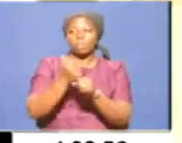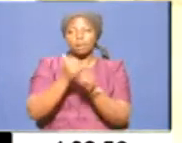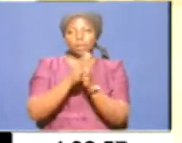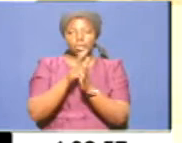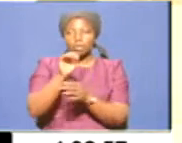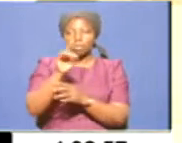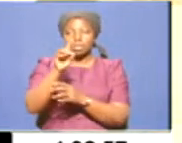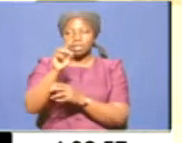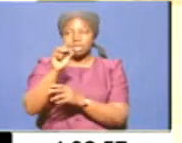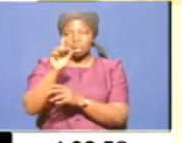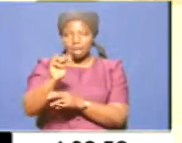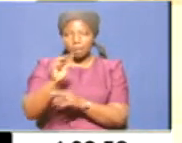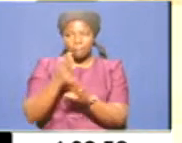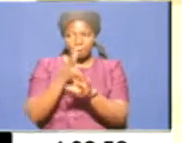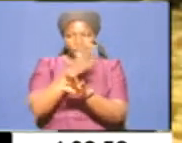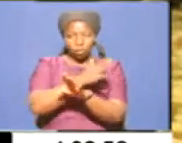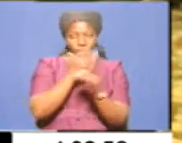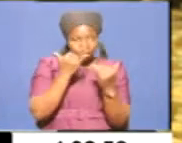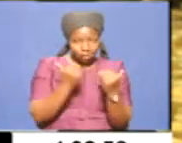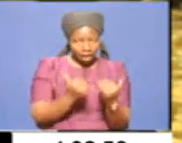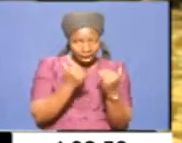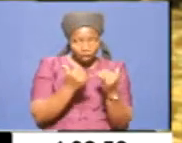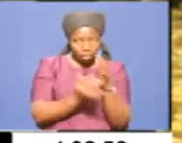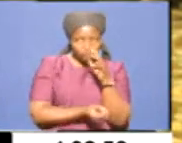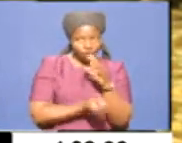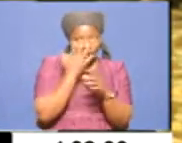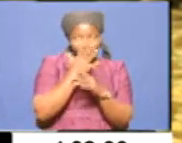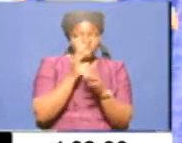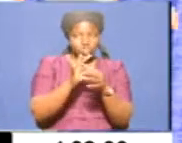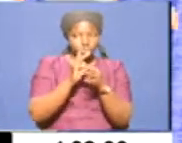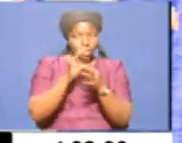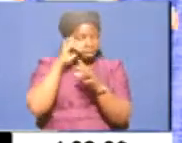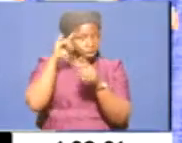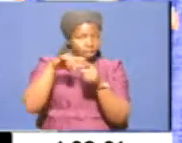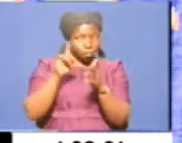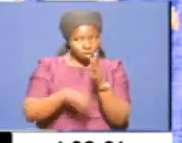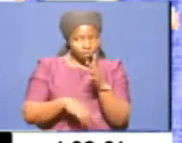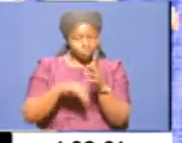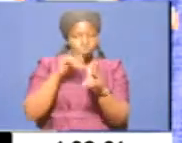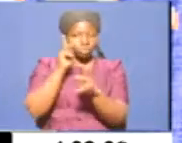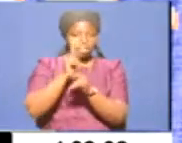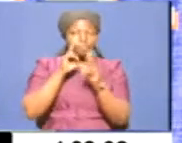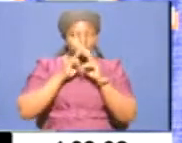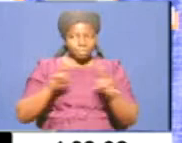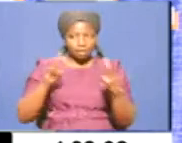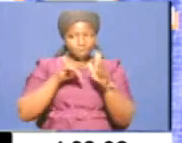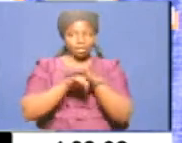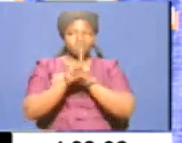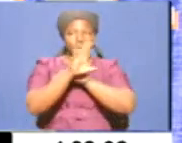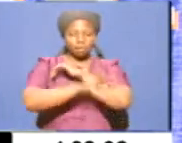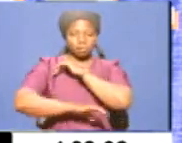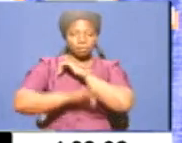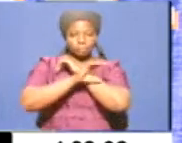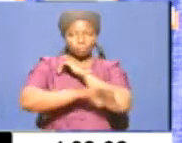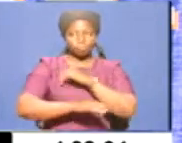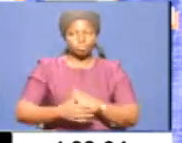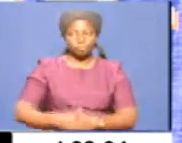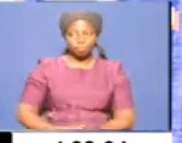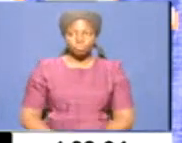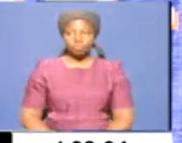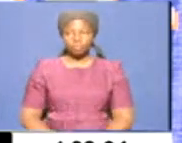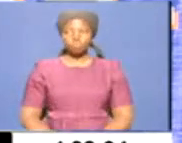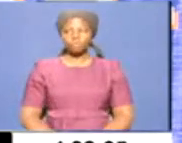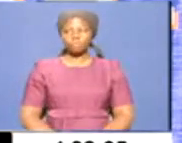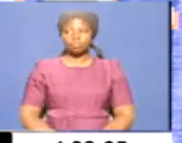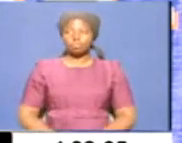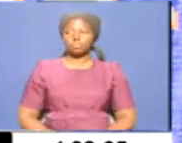is informed by the need to maintain peace in the country. To have a new government, and we want to be